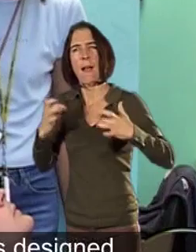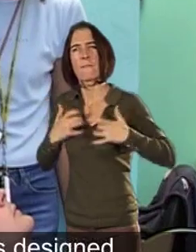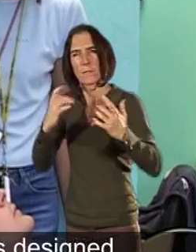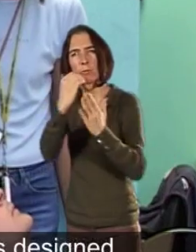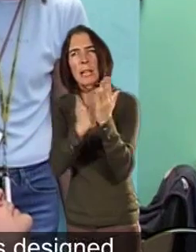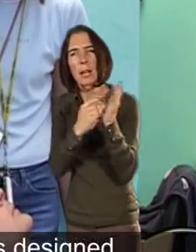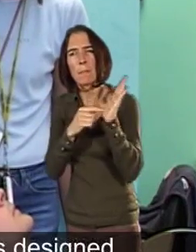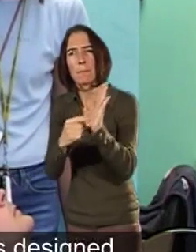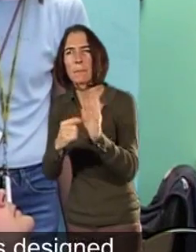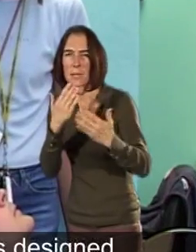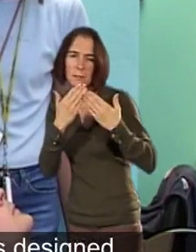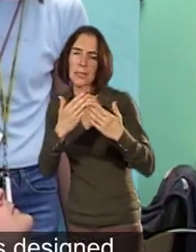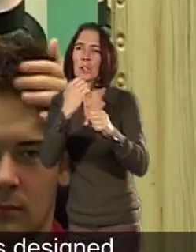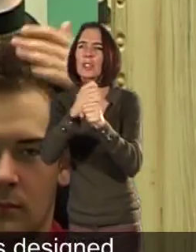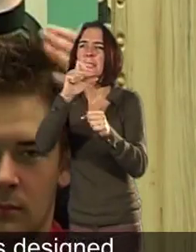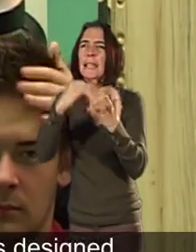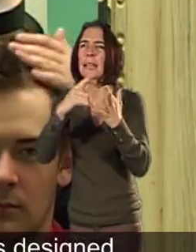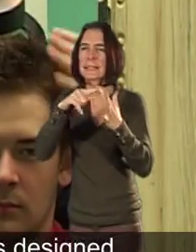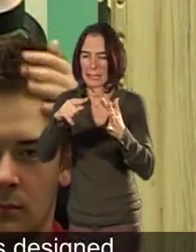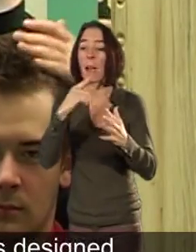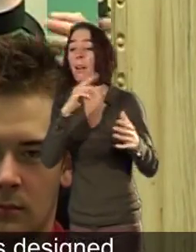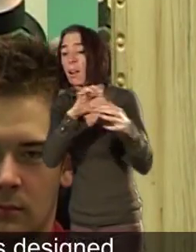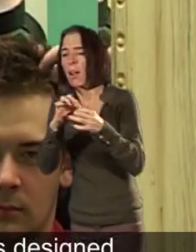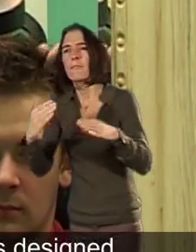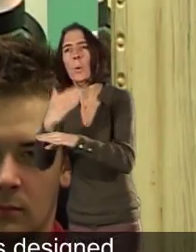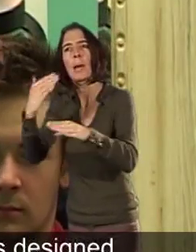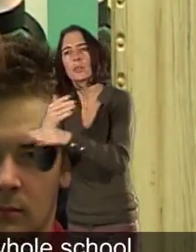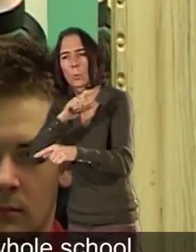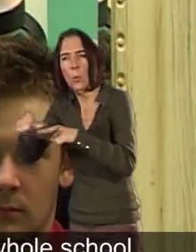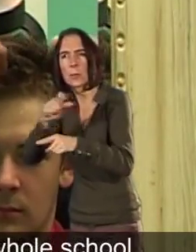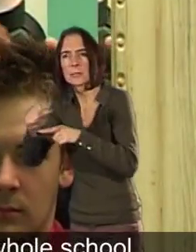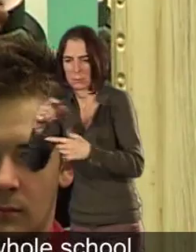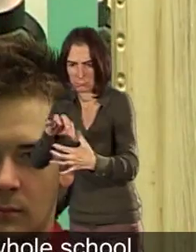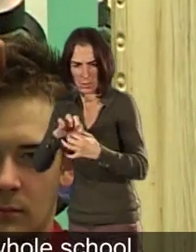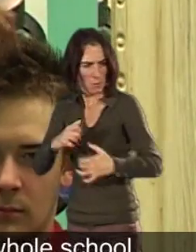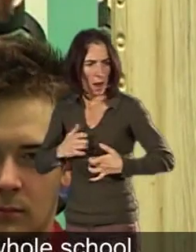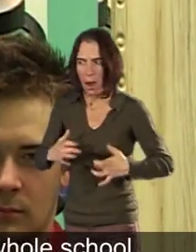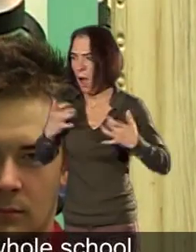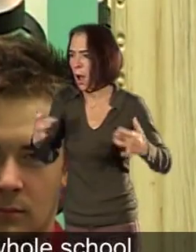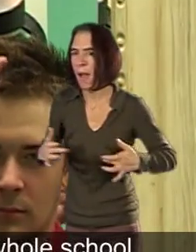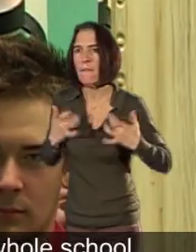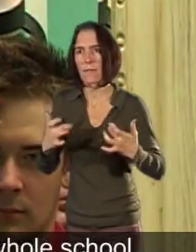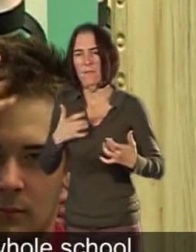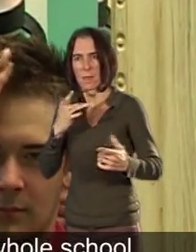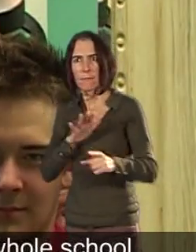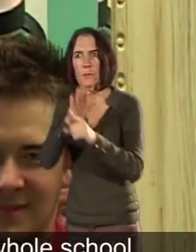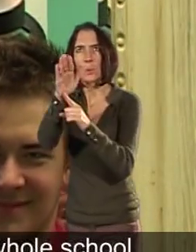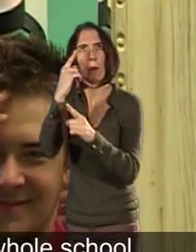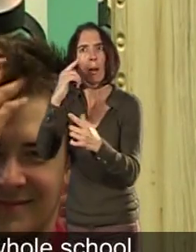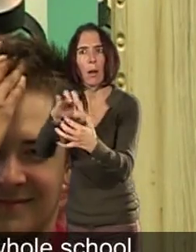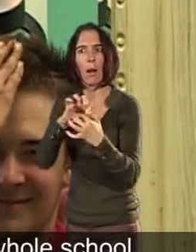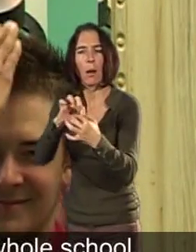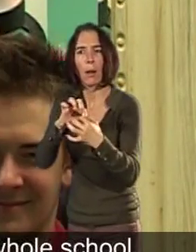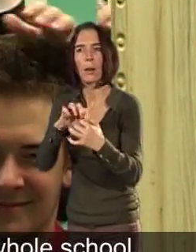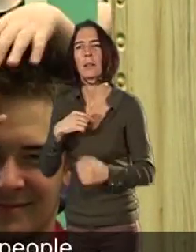vocational courses and is designed to be engaging and relevant to pupils' lives and to their futures. Why was this whole school